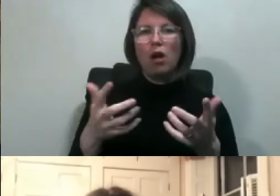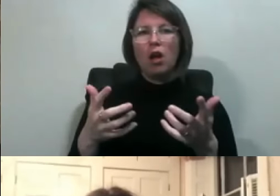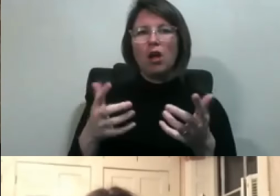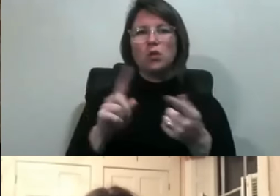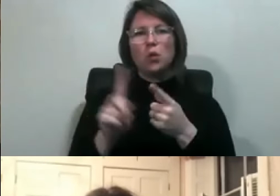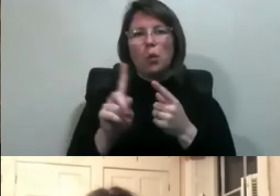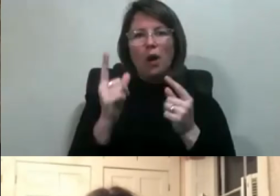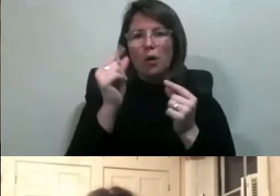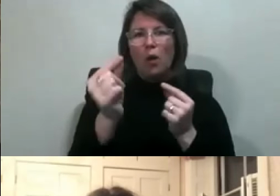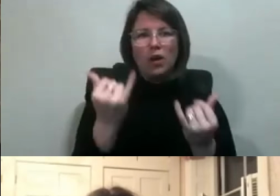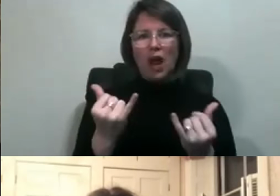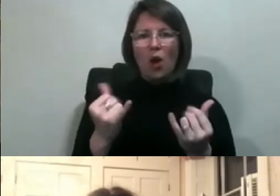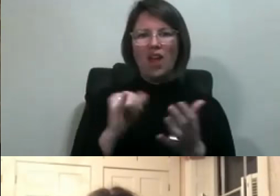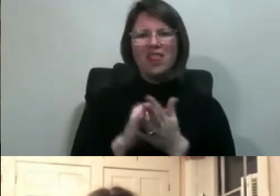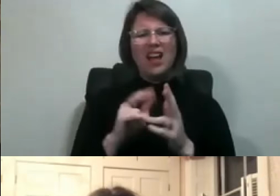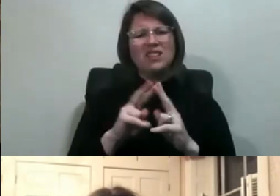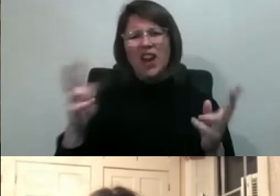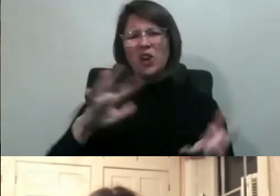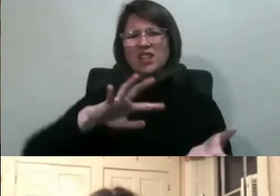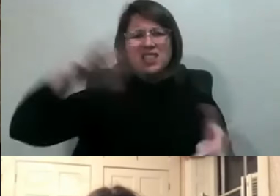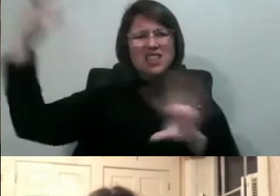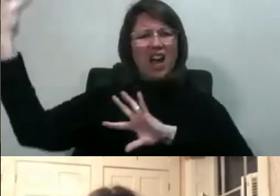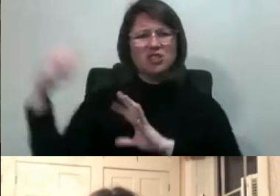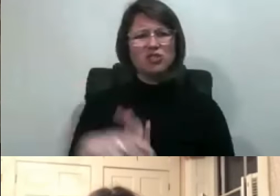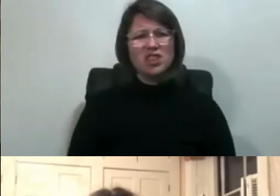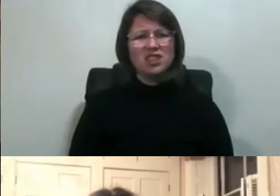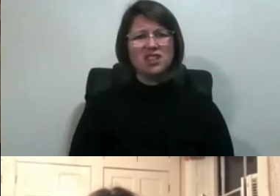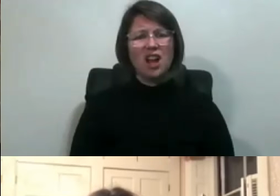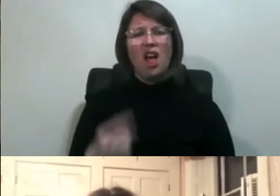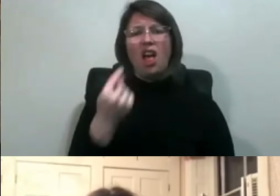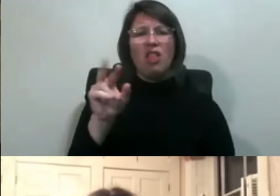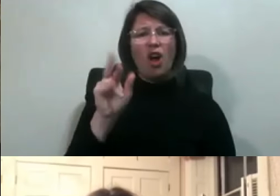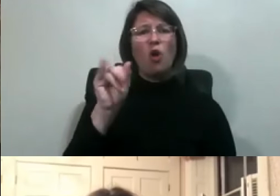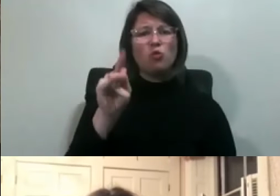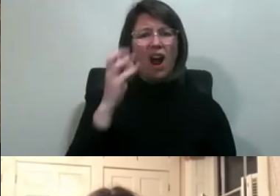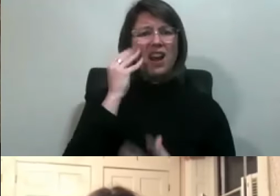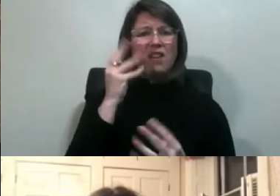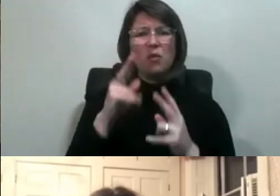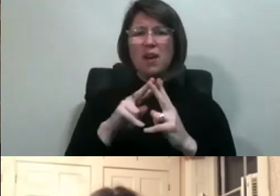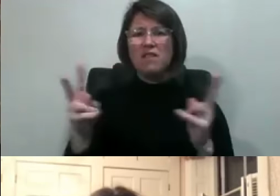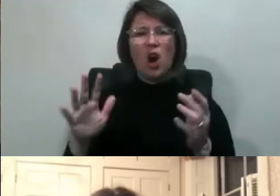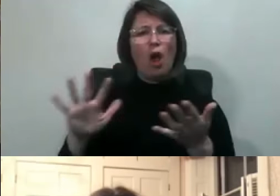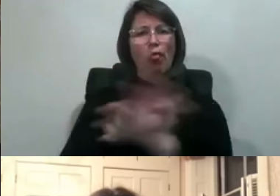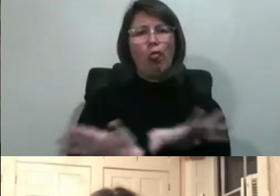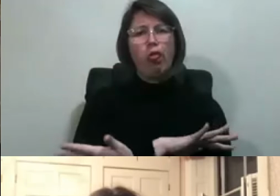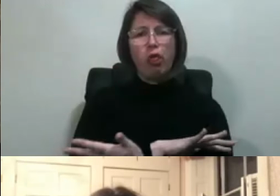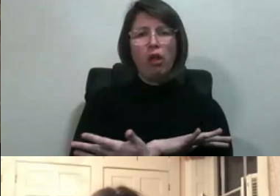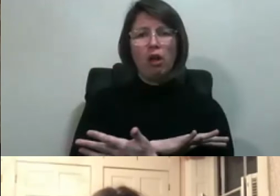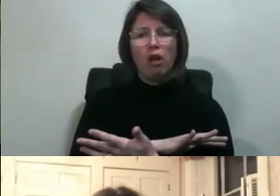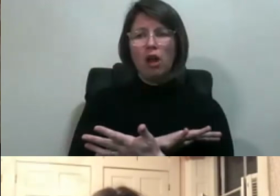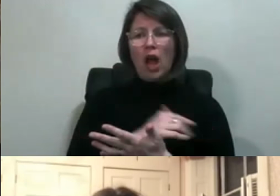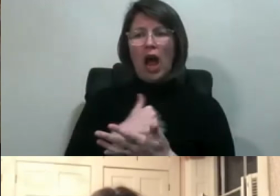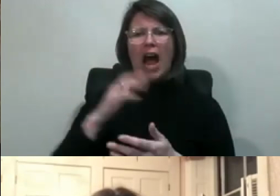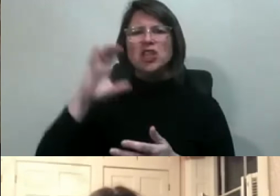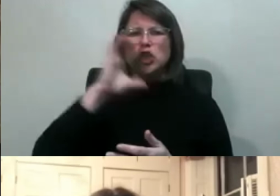going. This is very disastrous. I think the ride information has been very much glossed over. I even searched